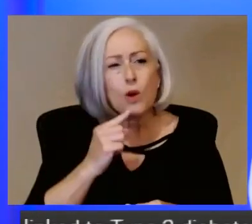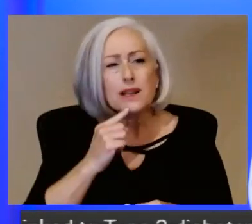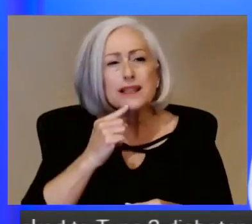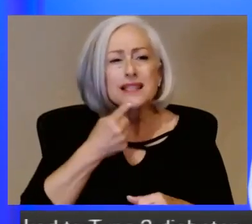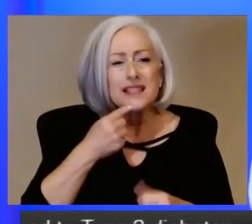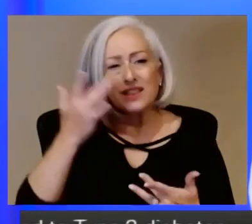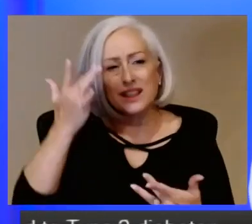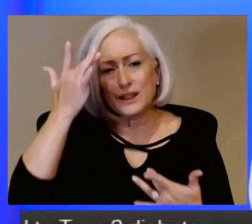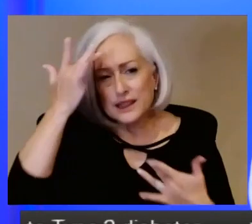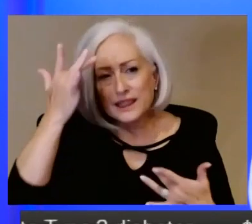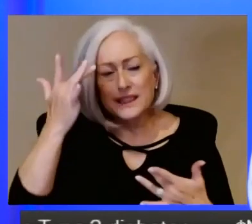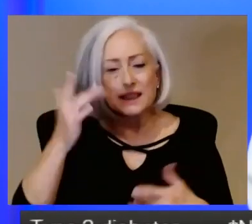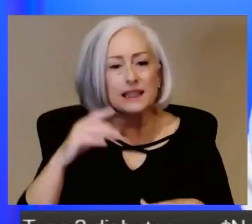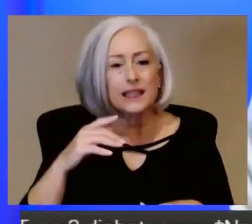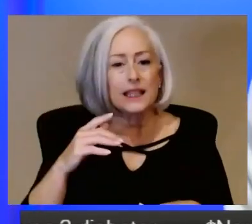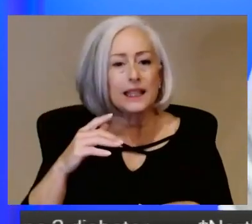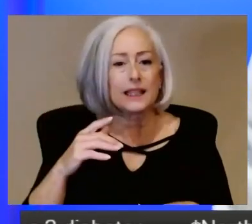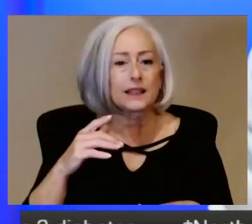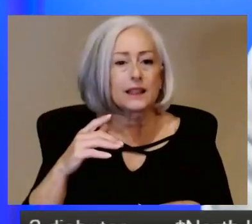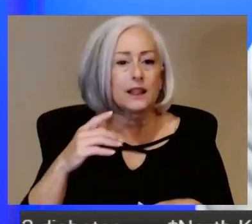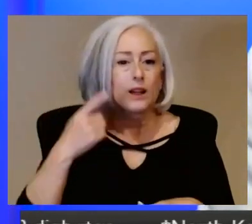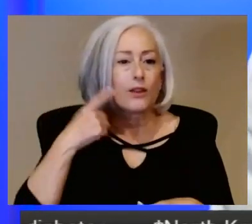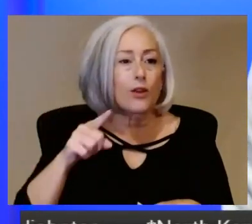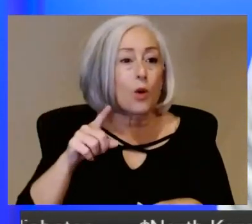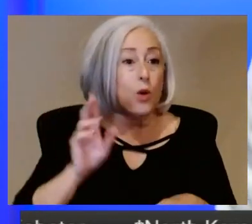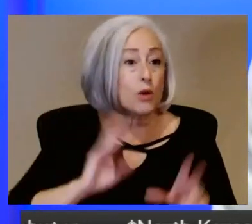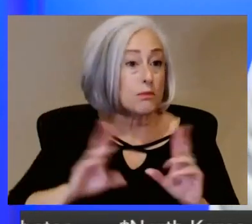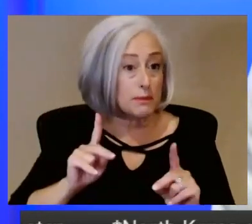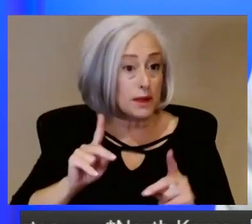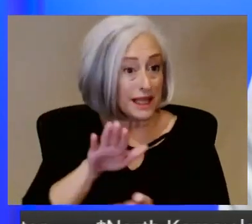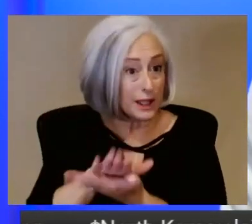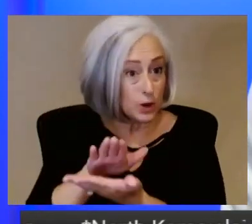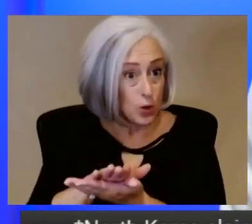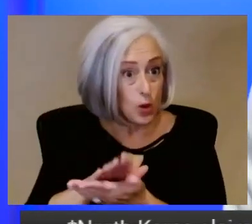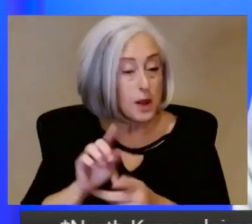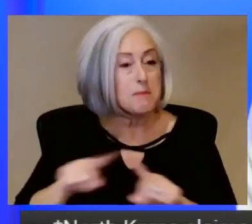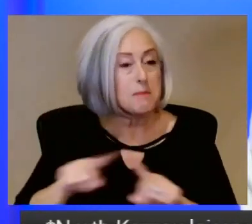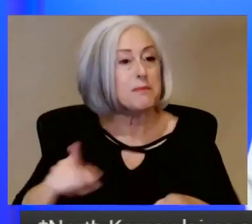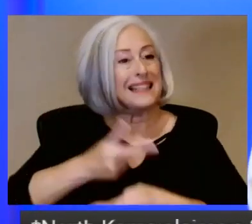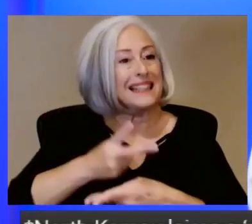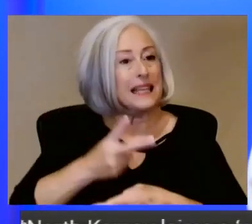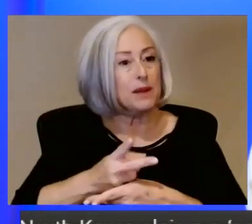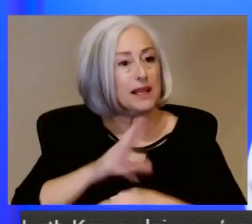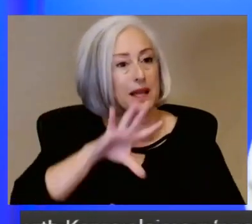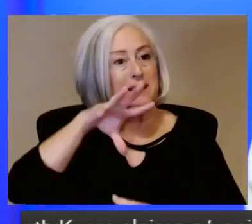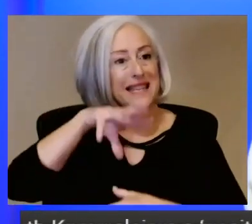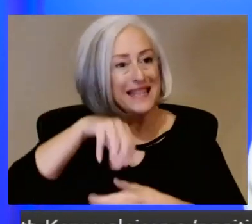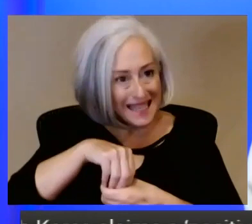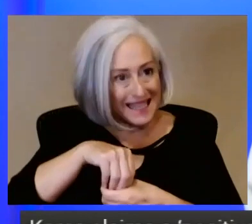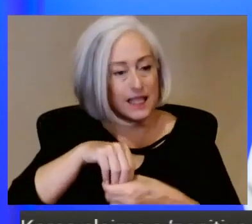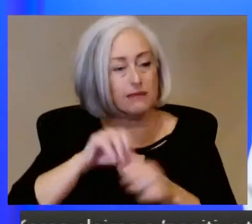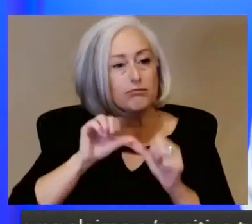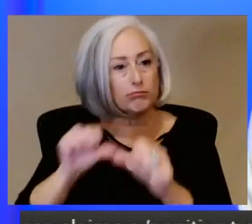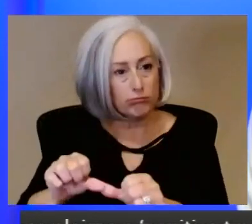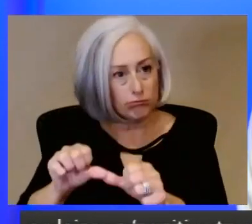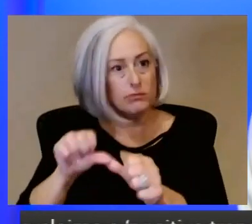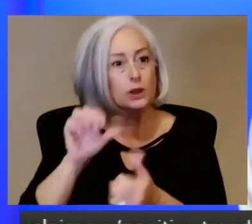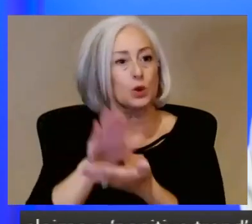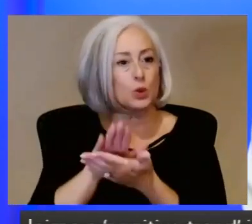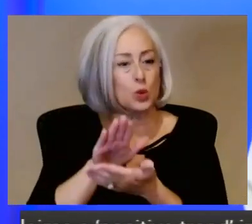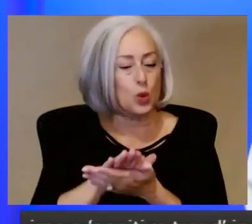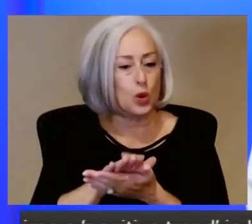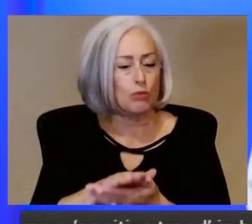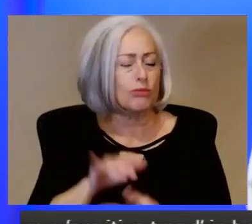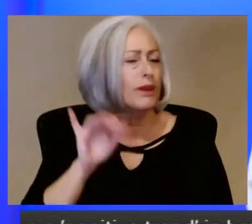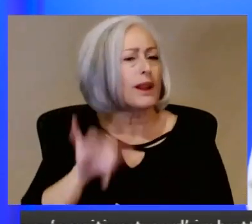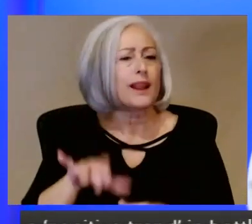in the school, but rather keeping them well, keeping them being able to be in school. Now, of course, we know these decisions aren't made just